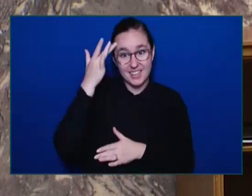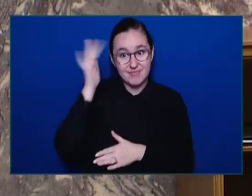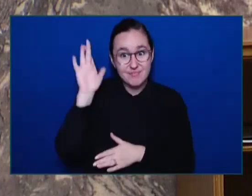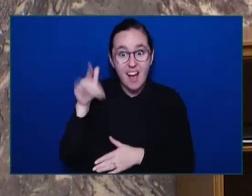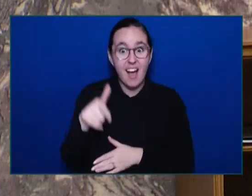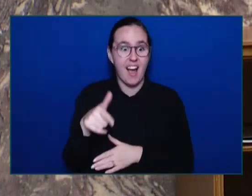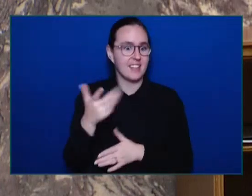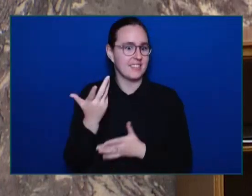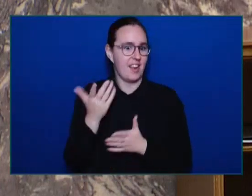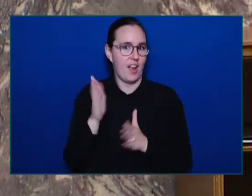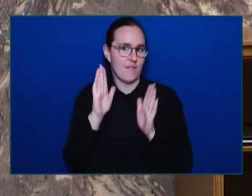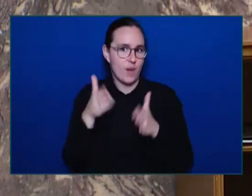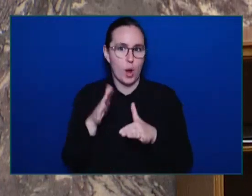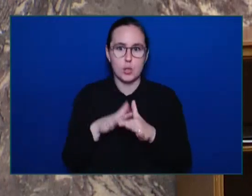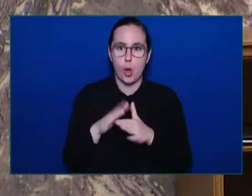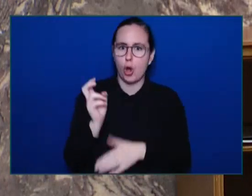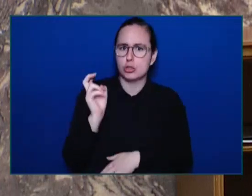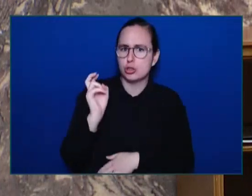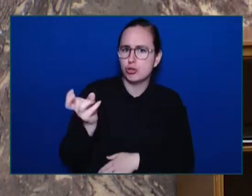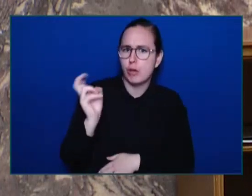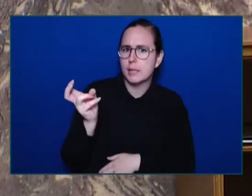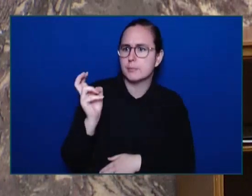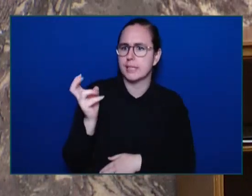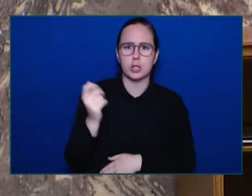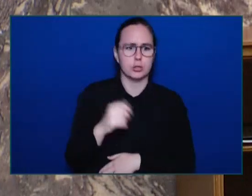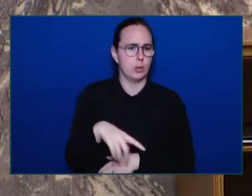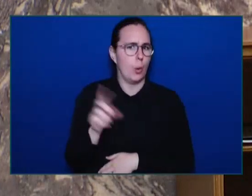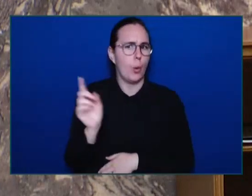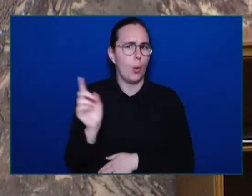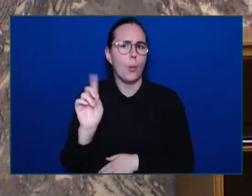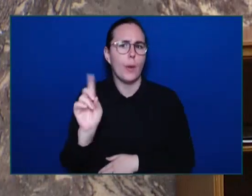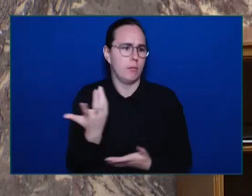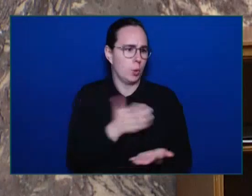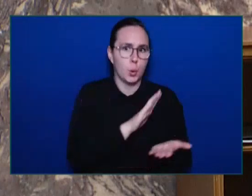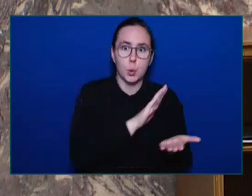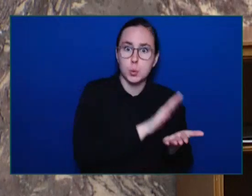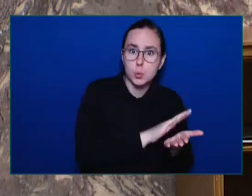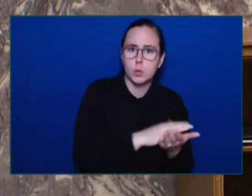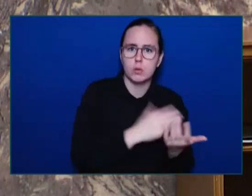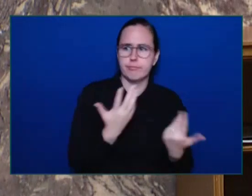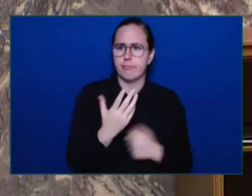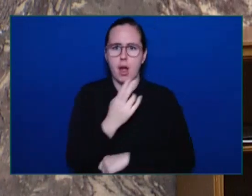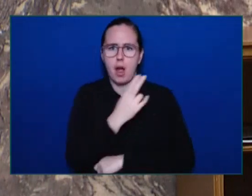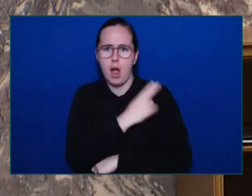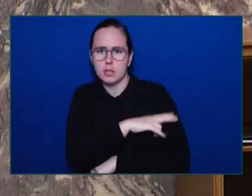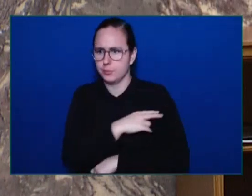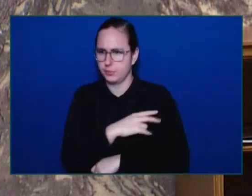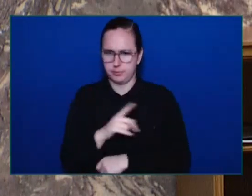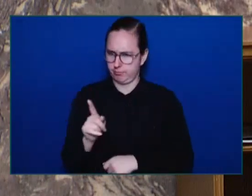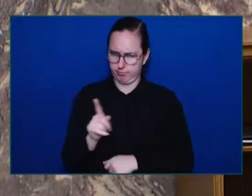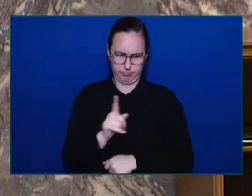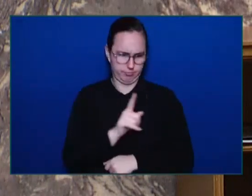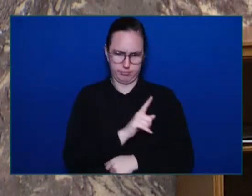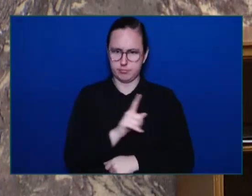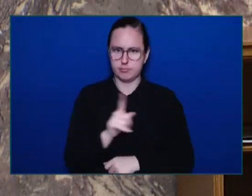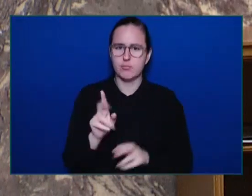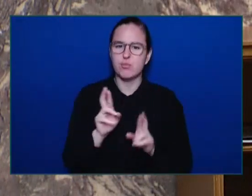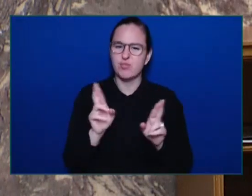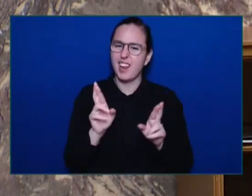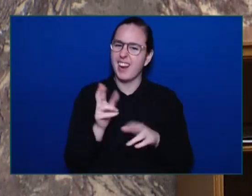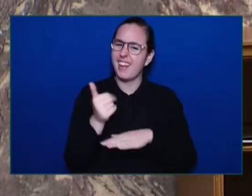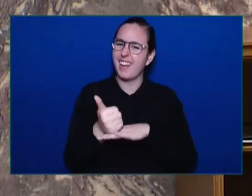and basic infrastructure already in place to support growing populations. But the absence of